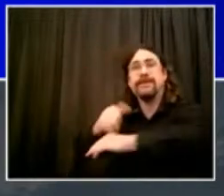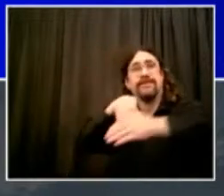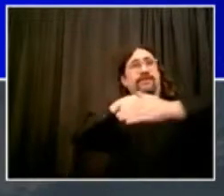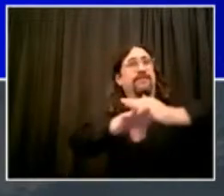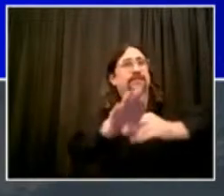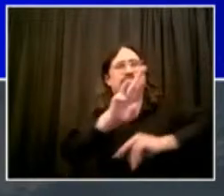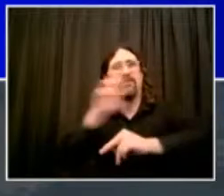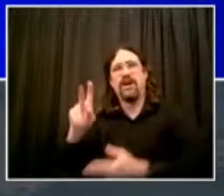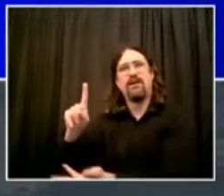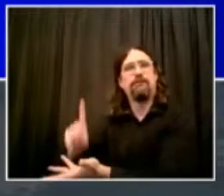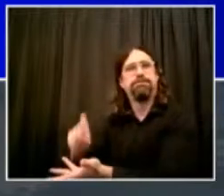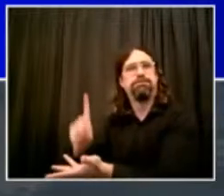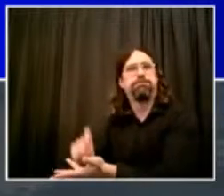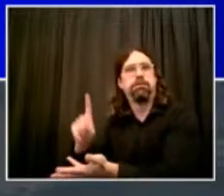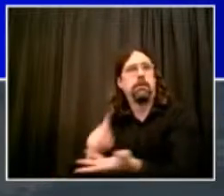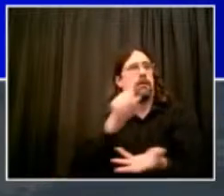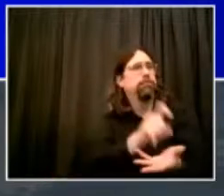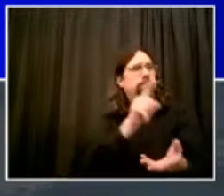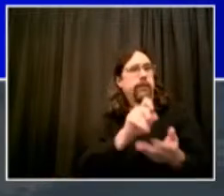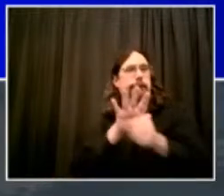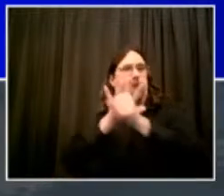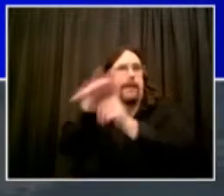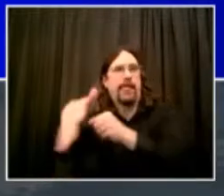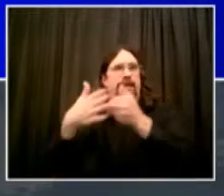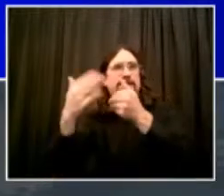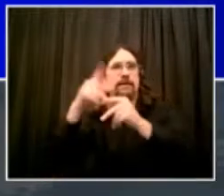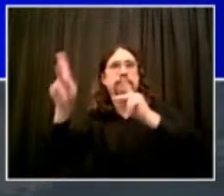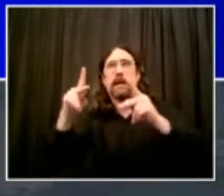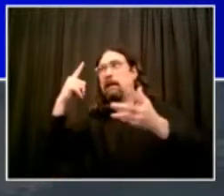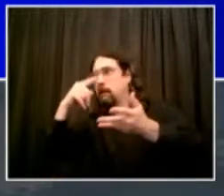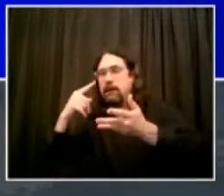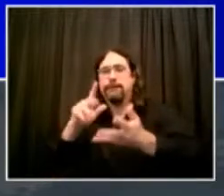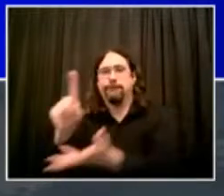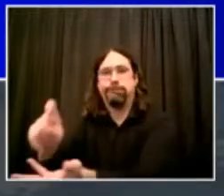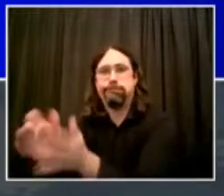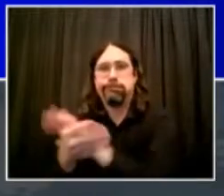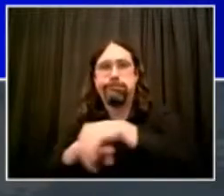more, we will add service to help serve the people of Staten Island.